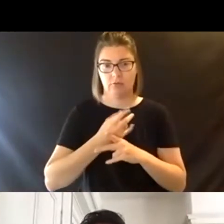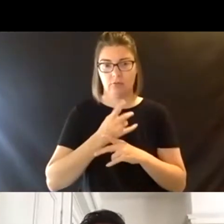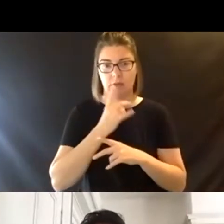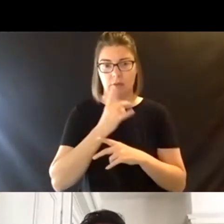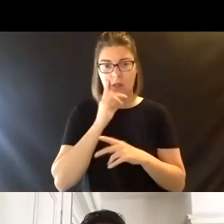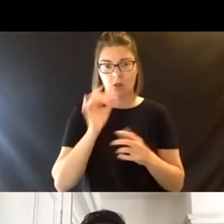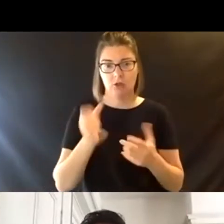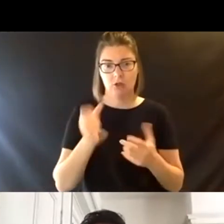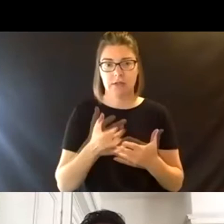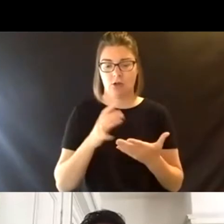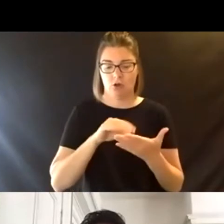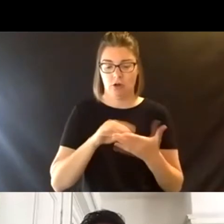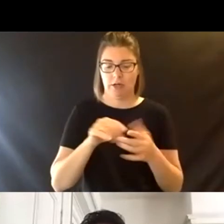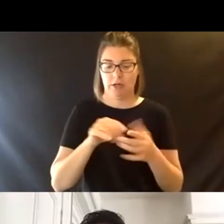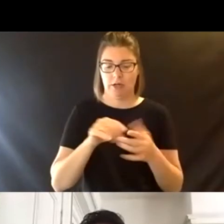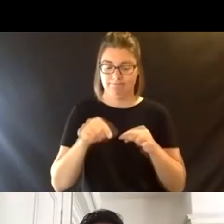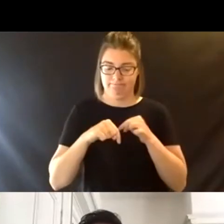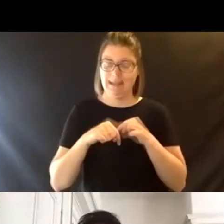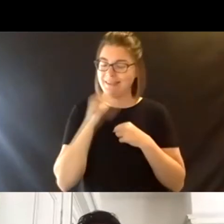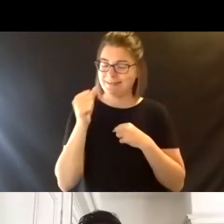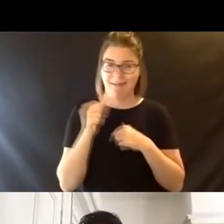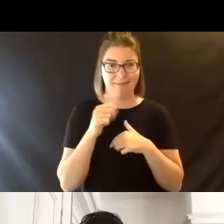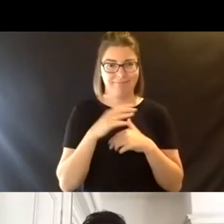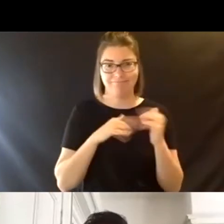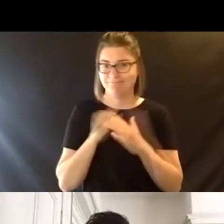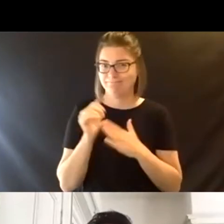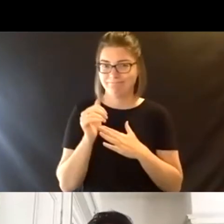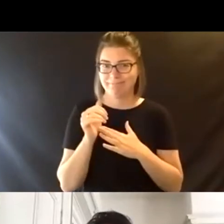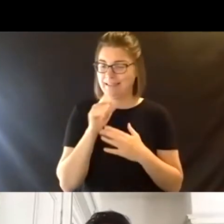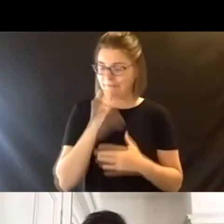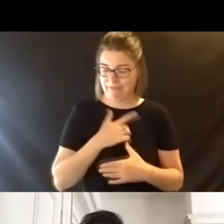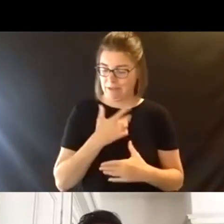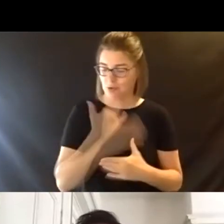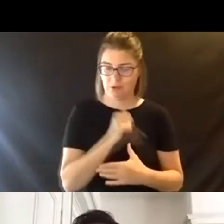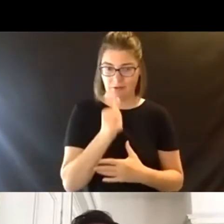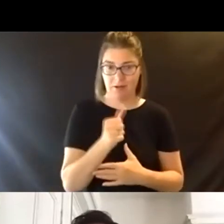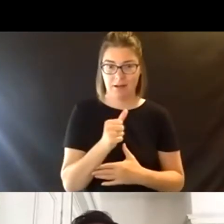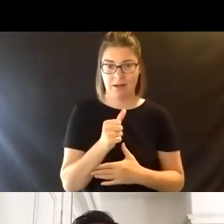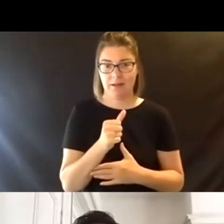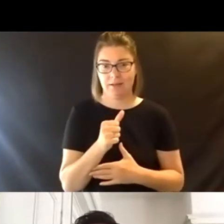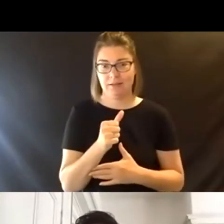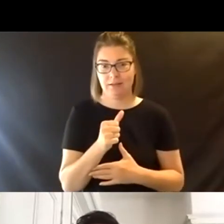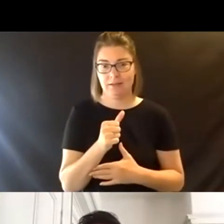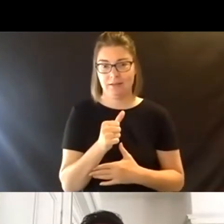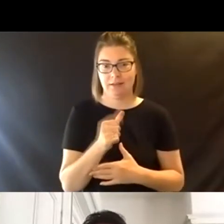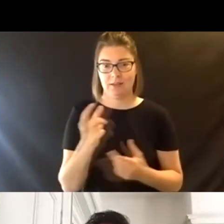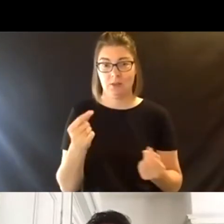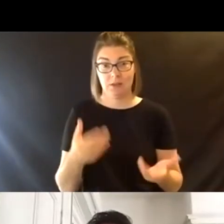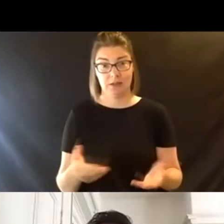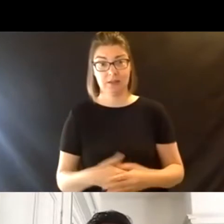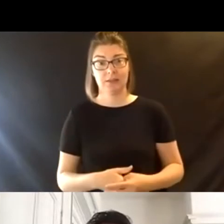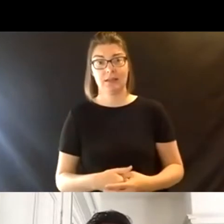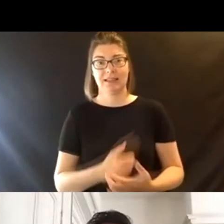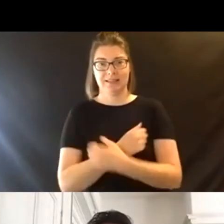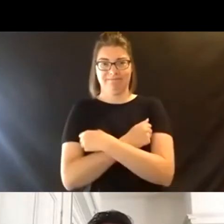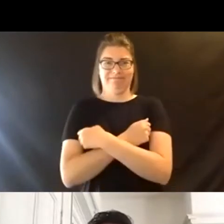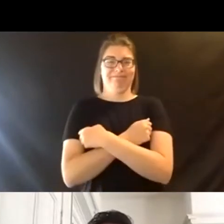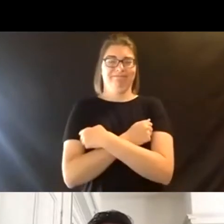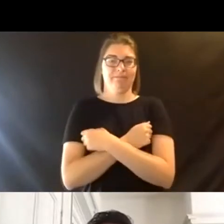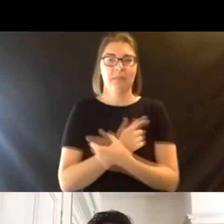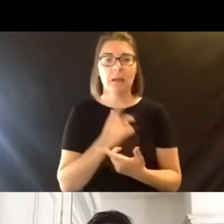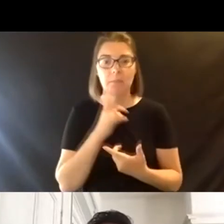unlearning, and unlearning is uncomfortable. Unlearning does not feel good. It's going from this to this, and that doesn't feel right, but it's